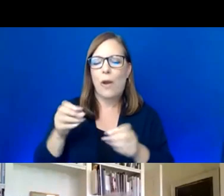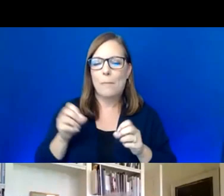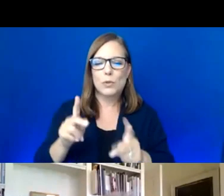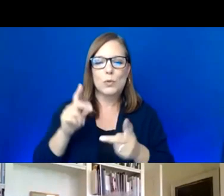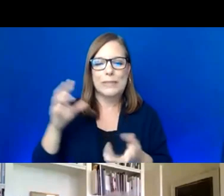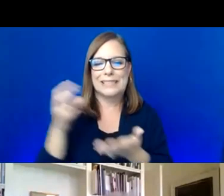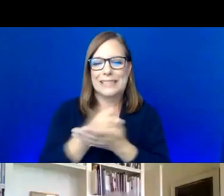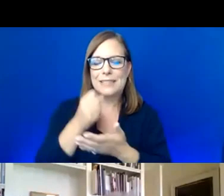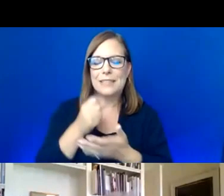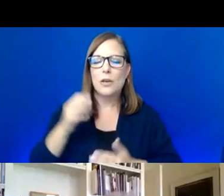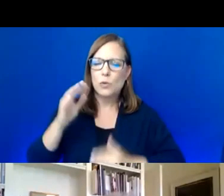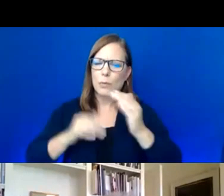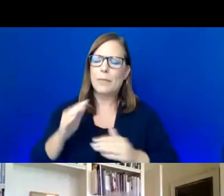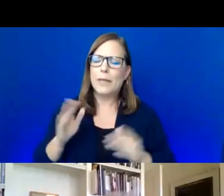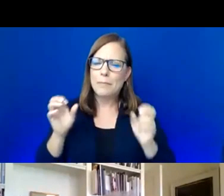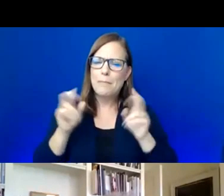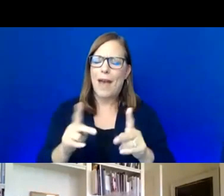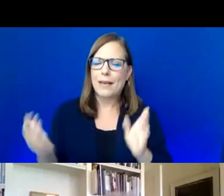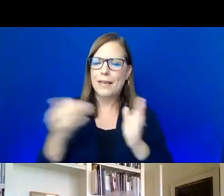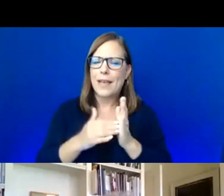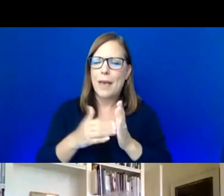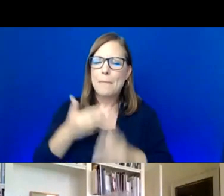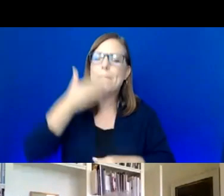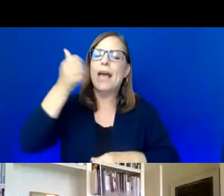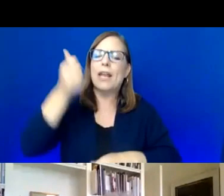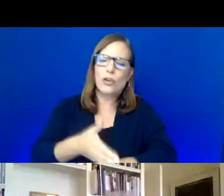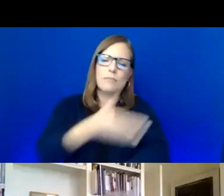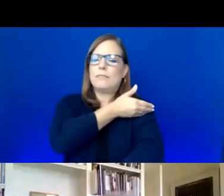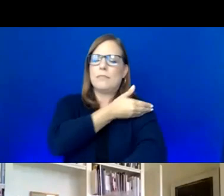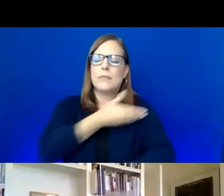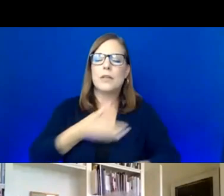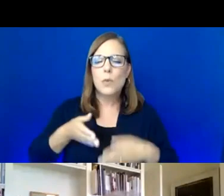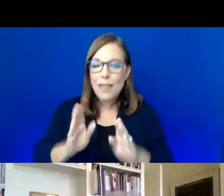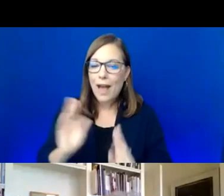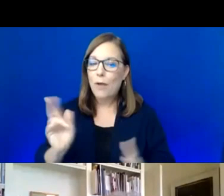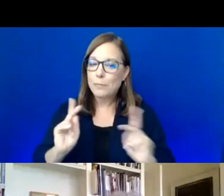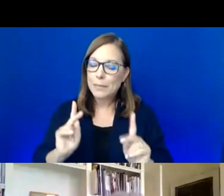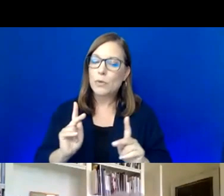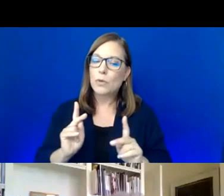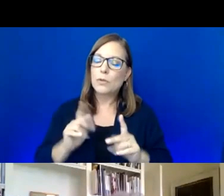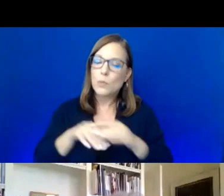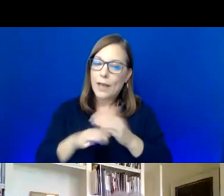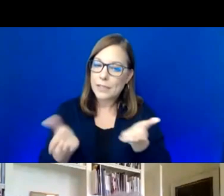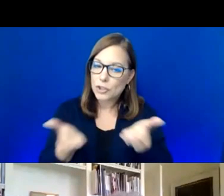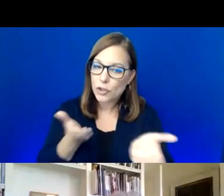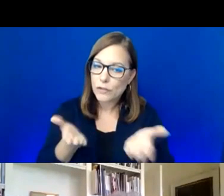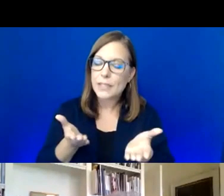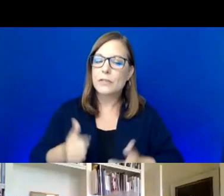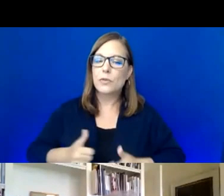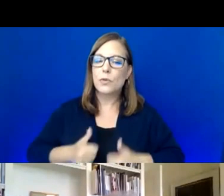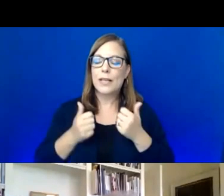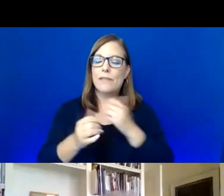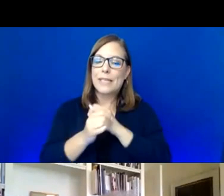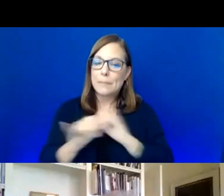better with a system that connects people to services that allows them to live with dignity and independence in the homes